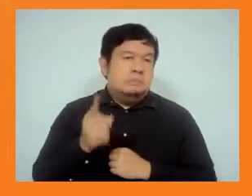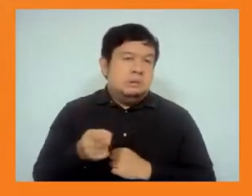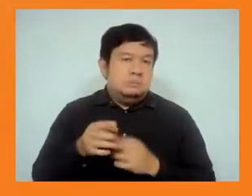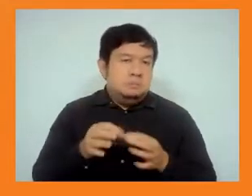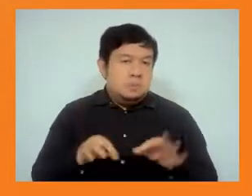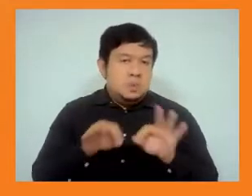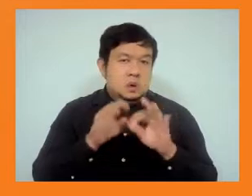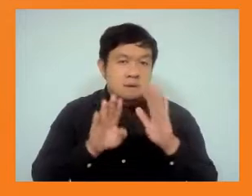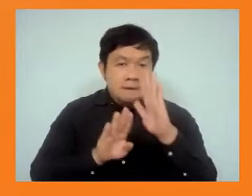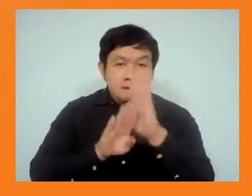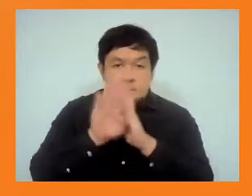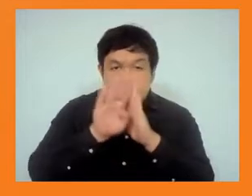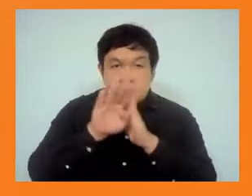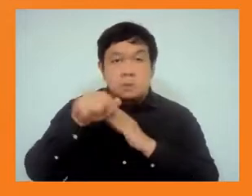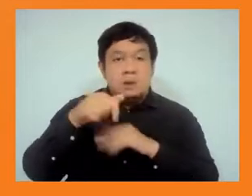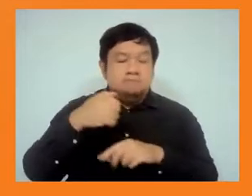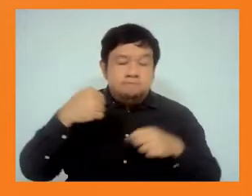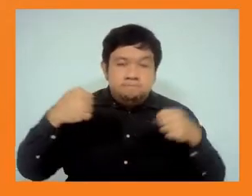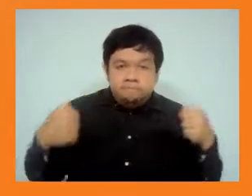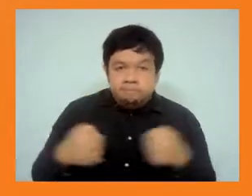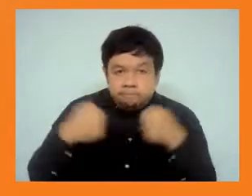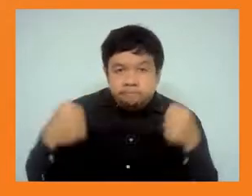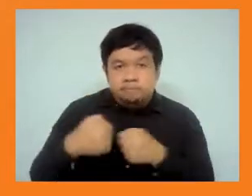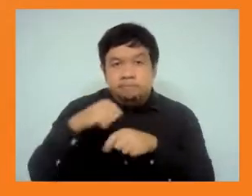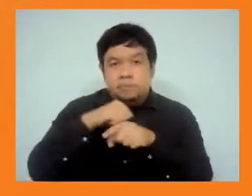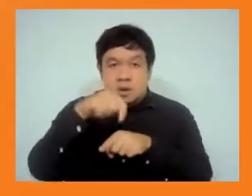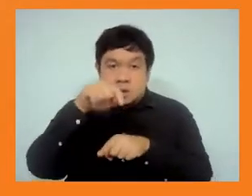think, ground-truthed. And Bruce,